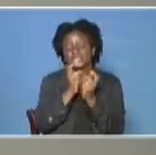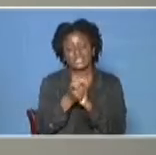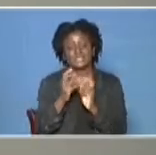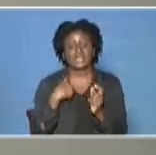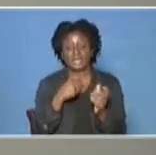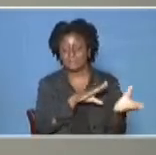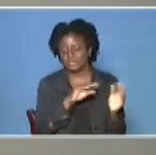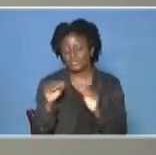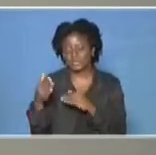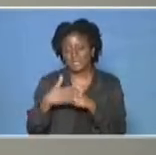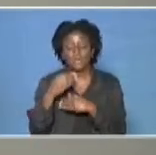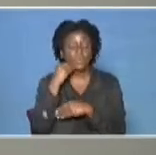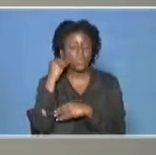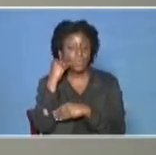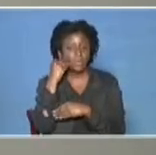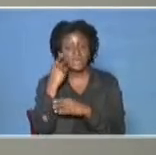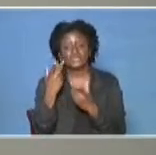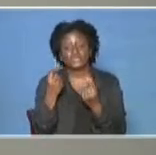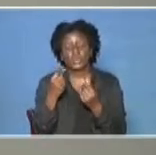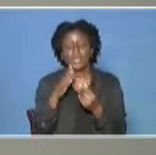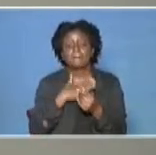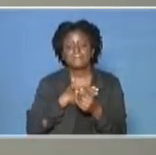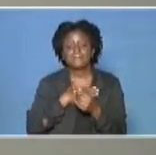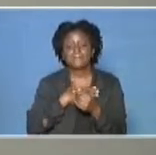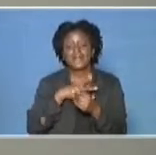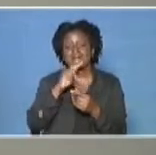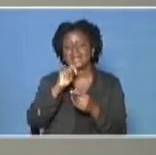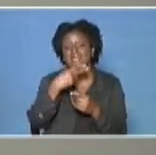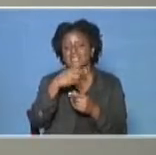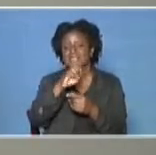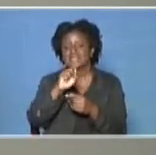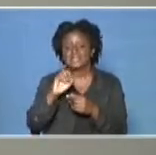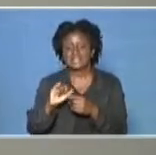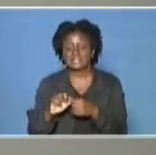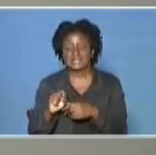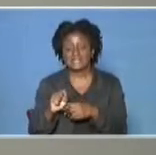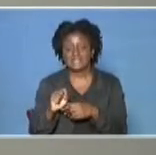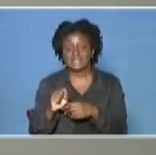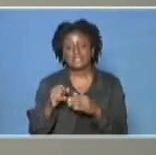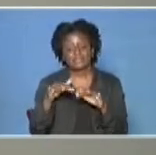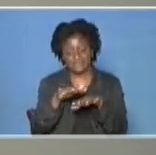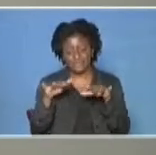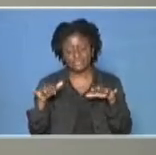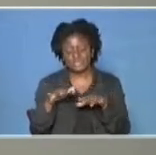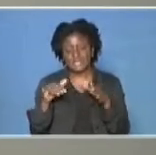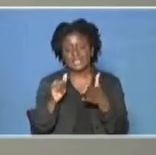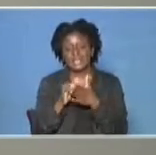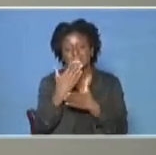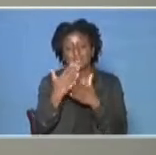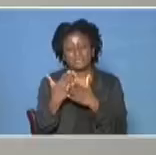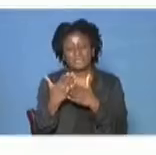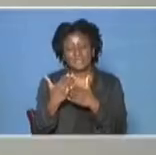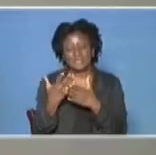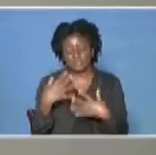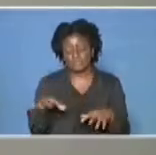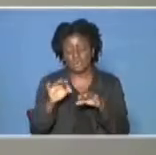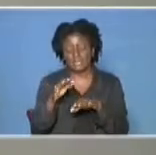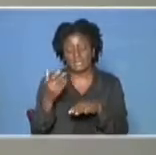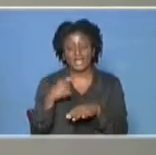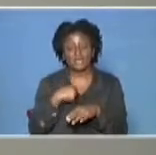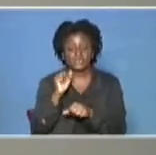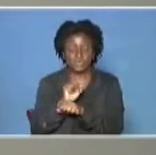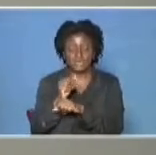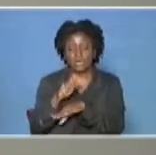have just 3 weeks left to finish and submit it, and that is something pressing on the side that I've been working on. My